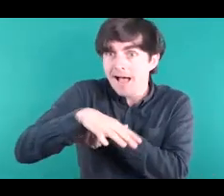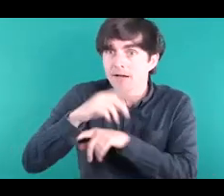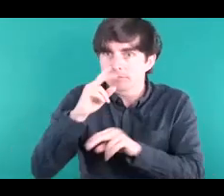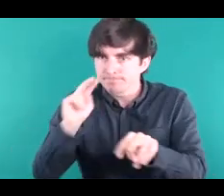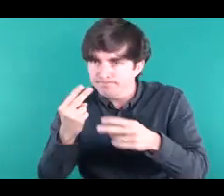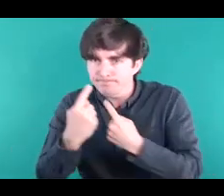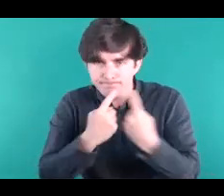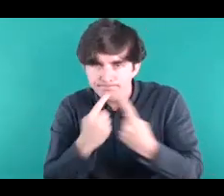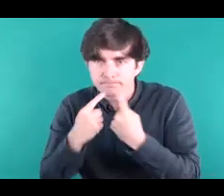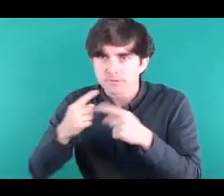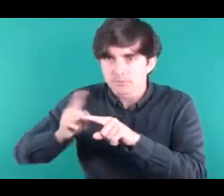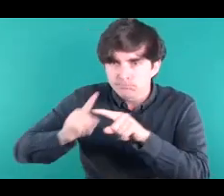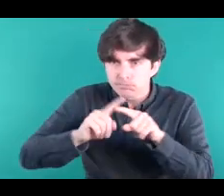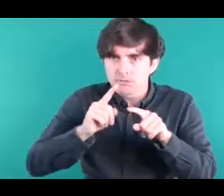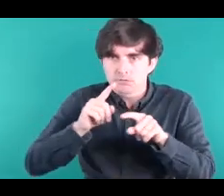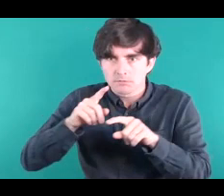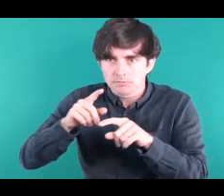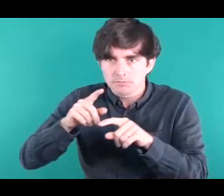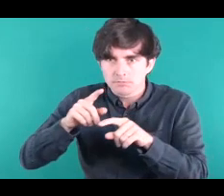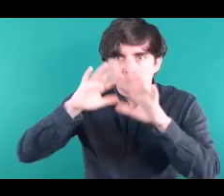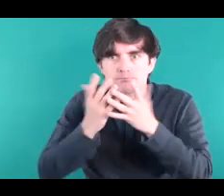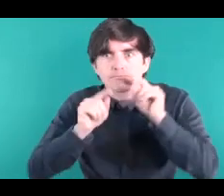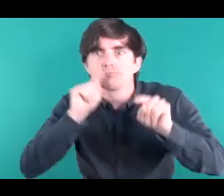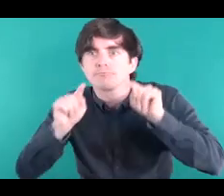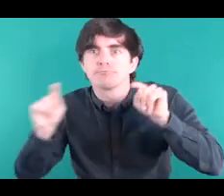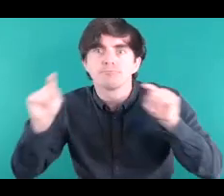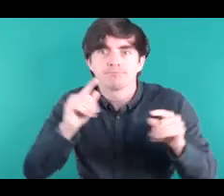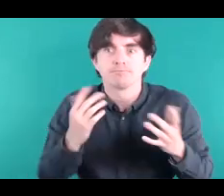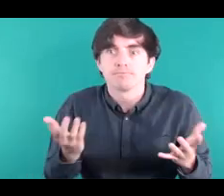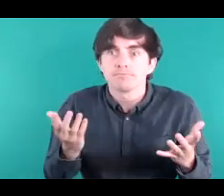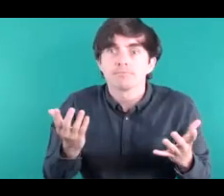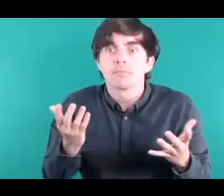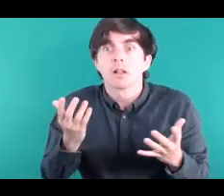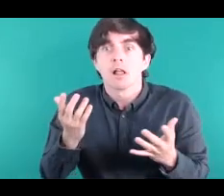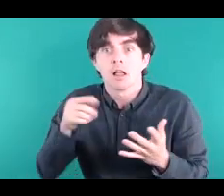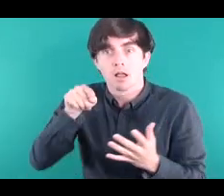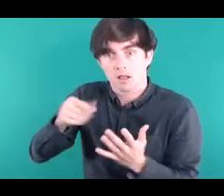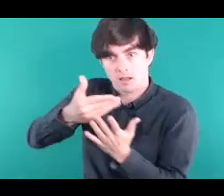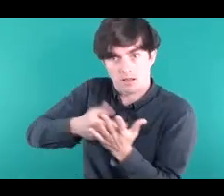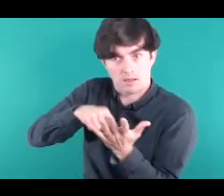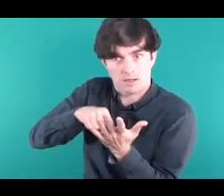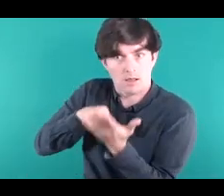what countries are doing in general and more specifically for persons with disabilities.